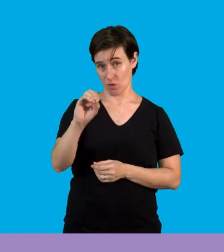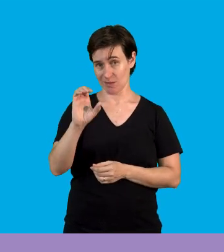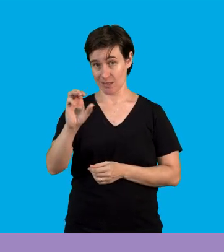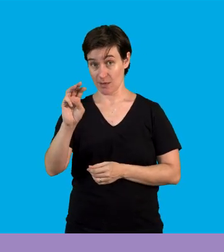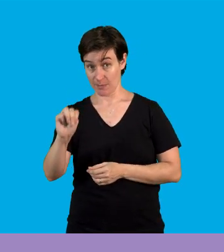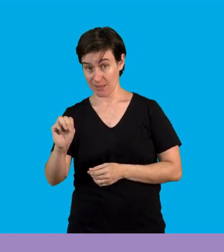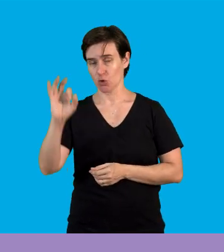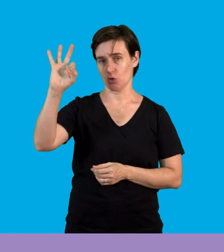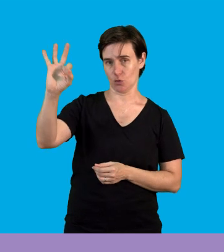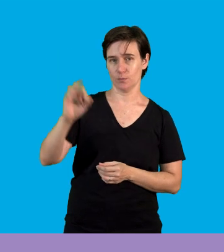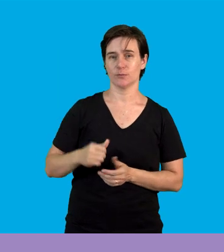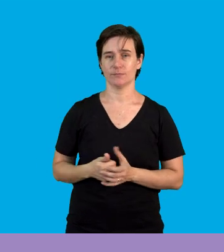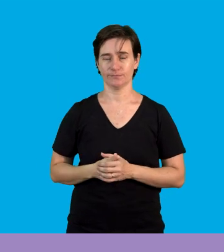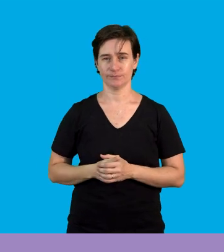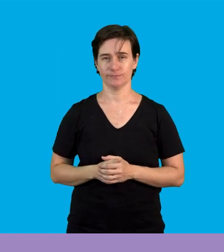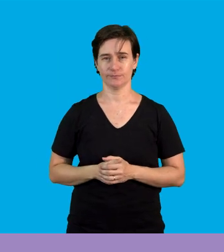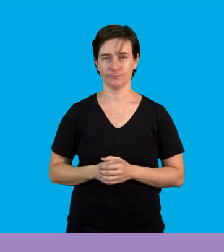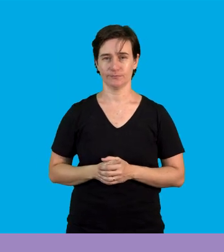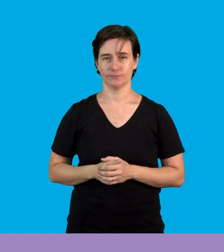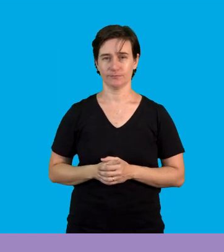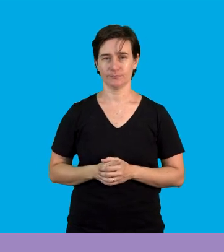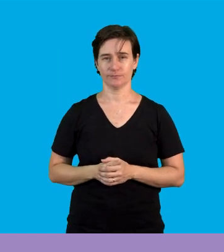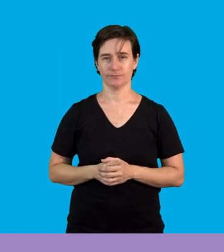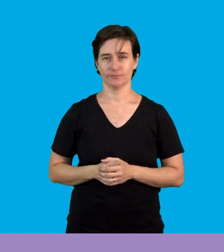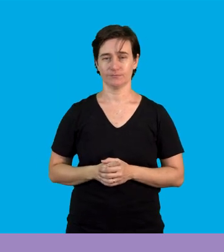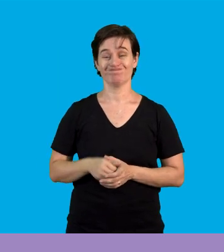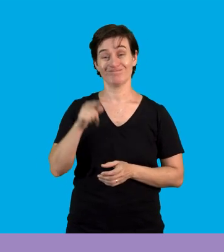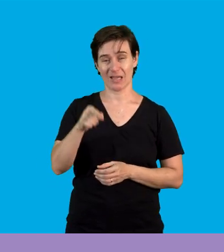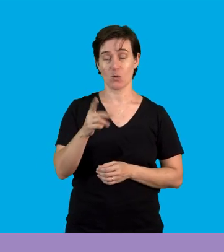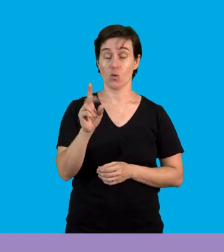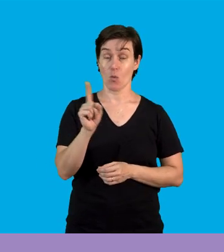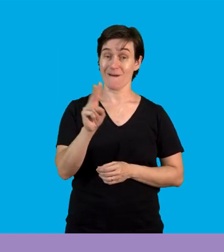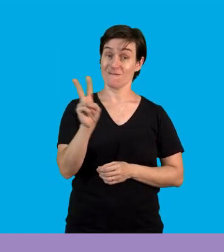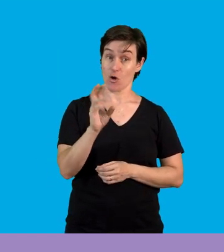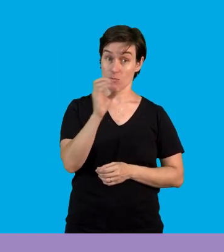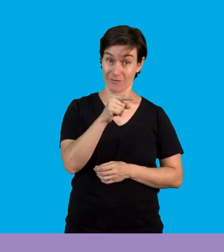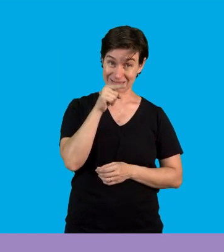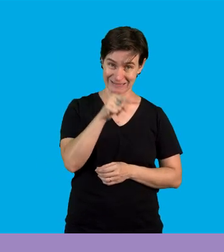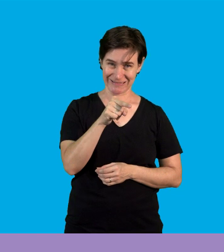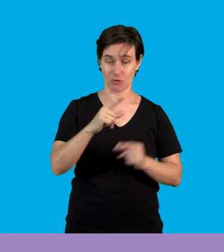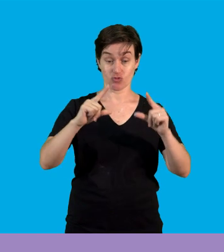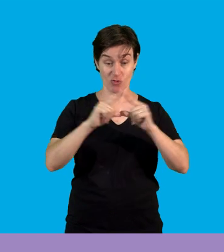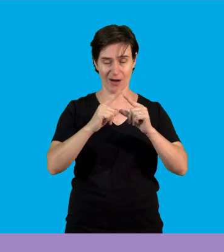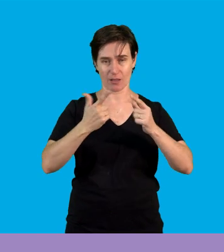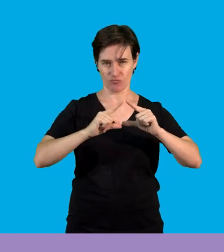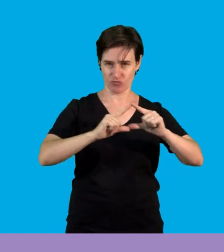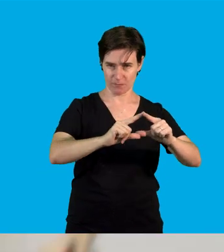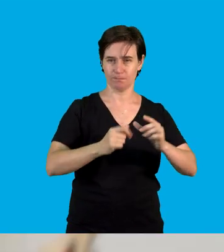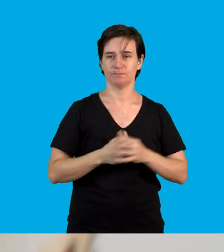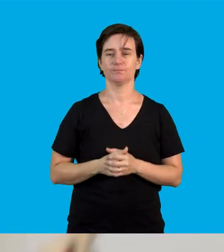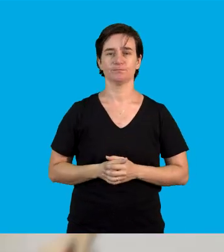2,520 centimeters cubed. And that is the volume of this prism.